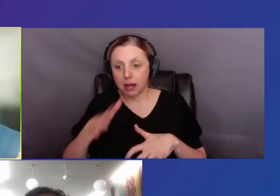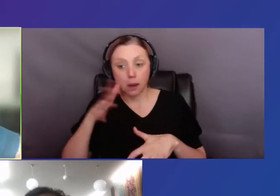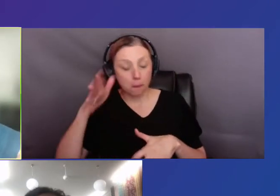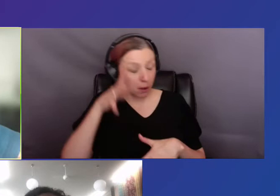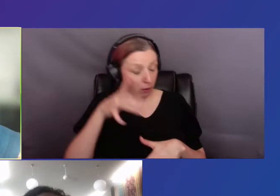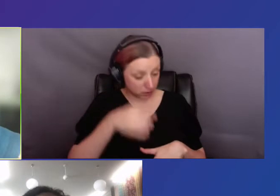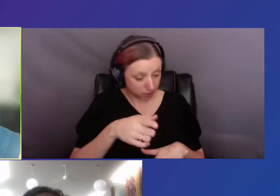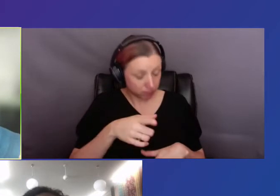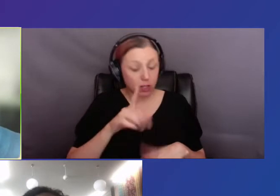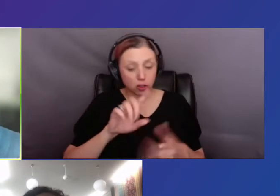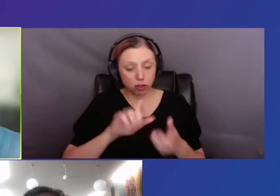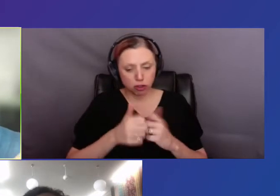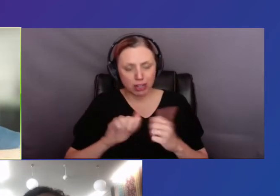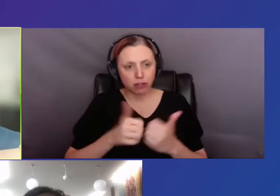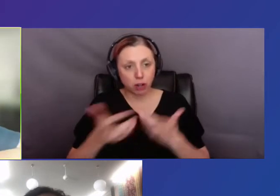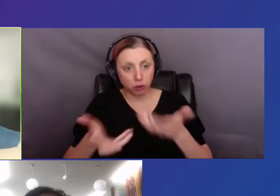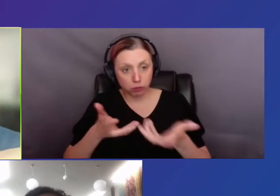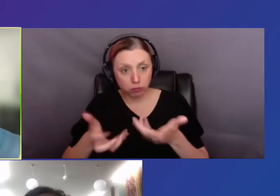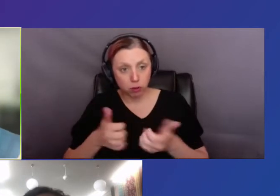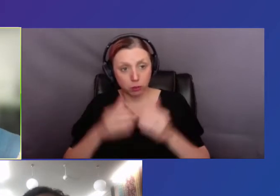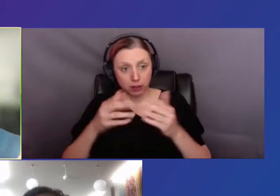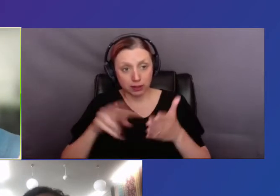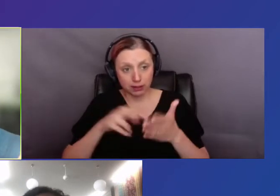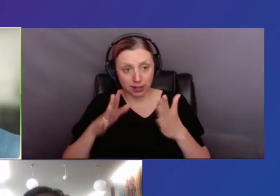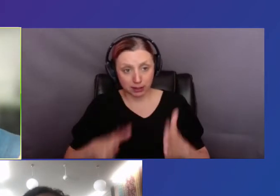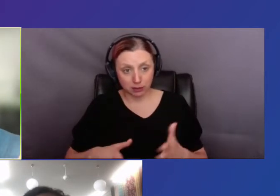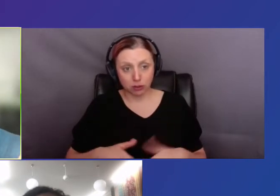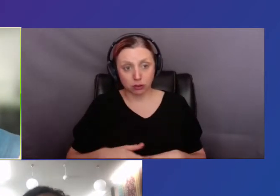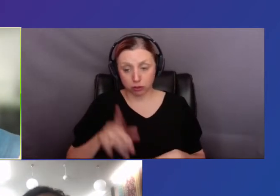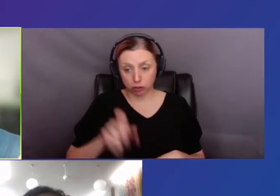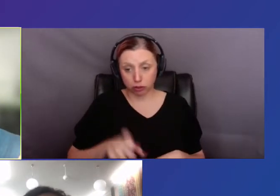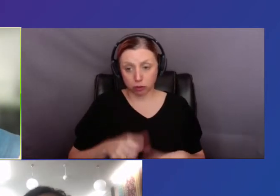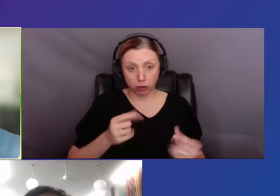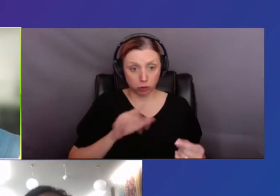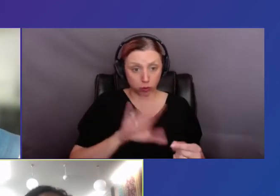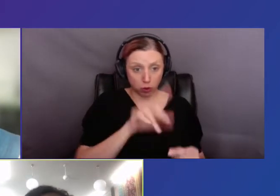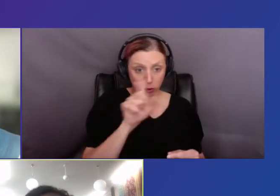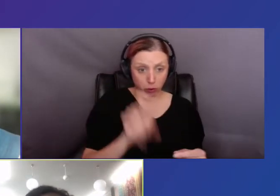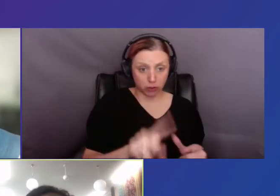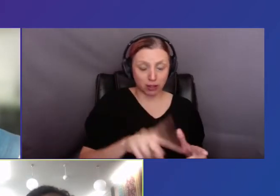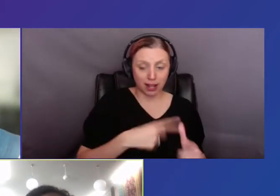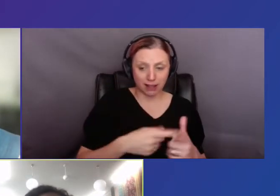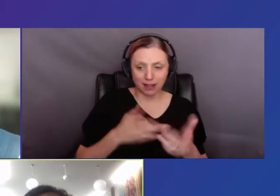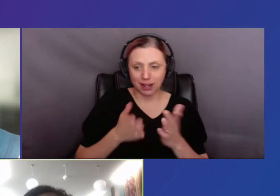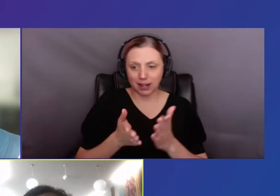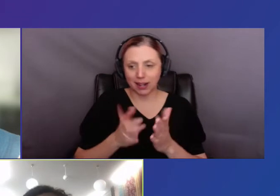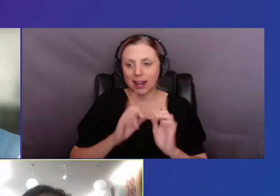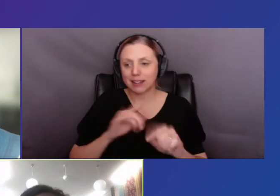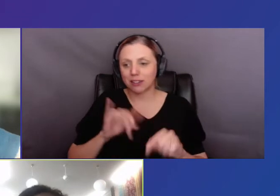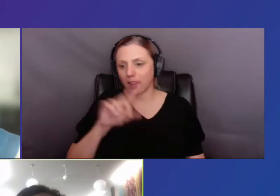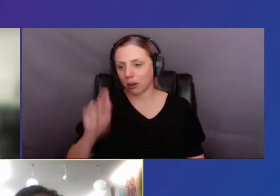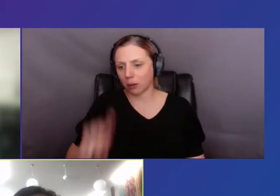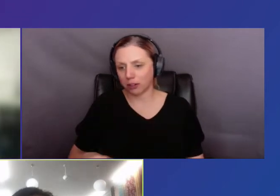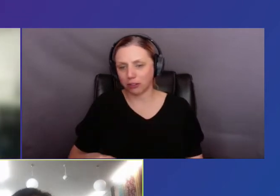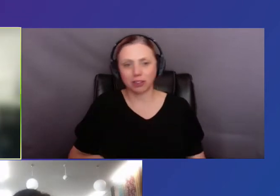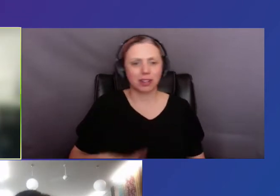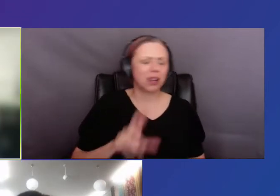well. Shall we do yours and then hit this one? No, we can go ahead.